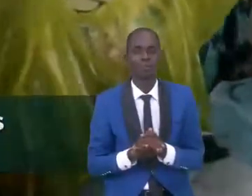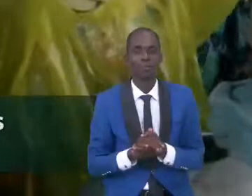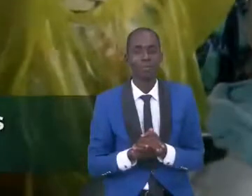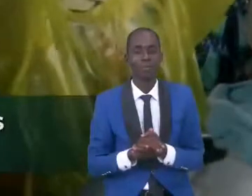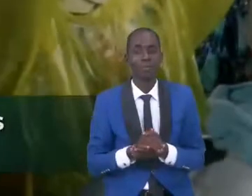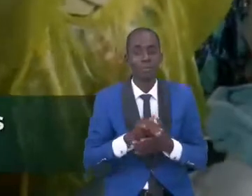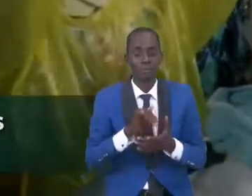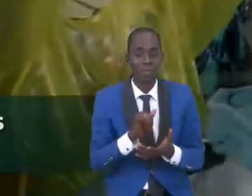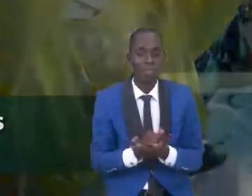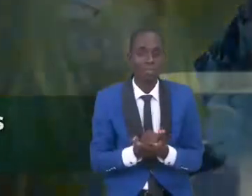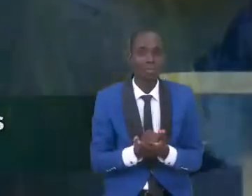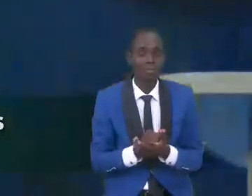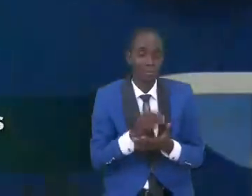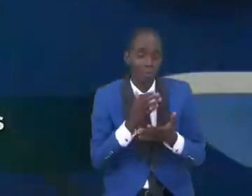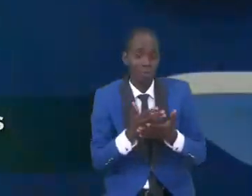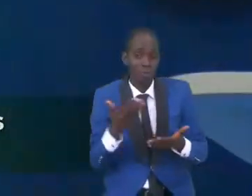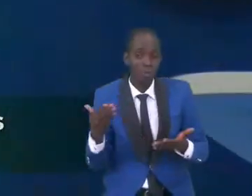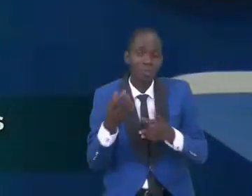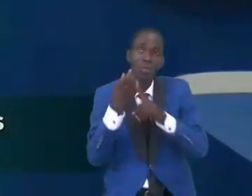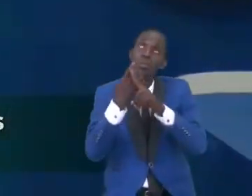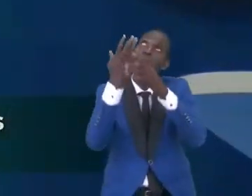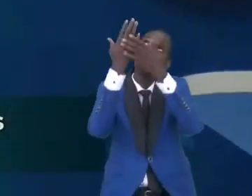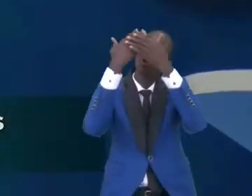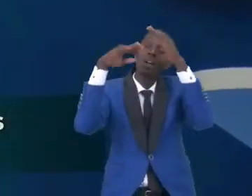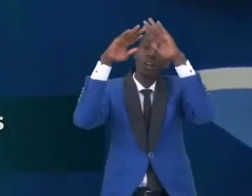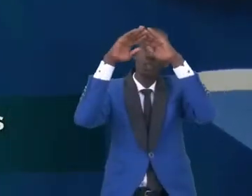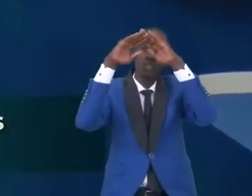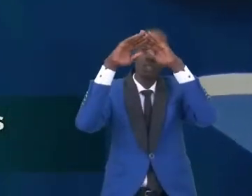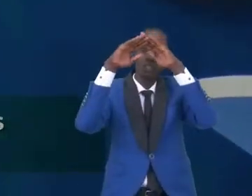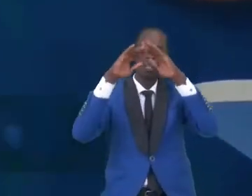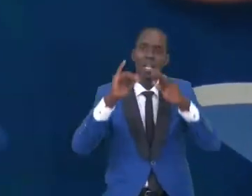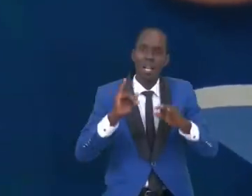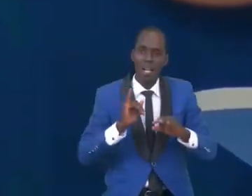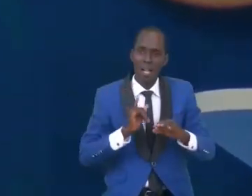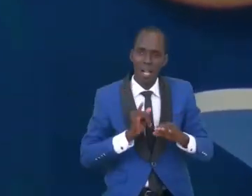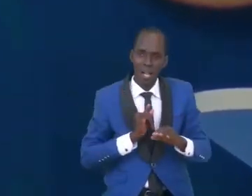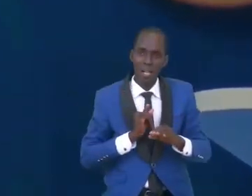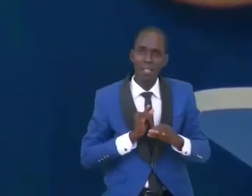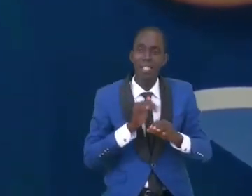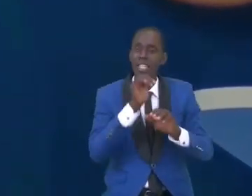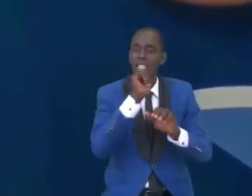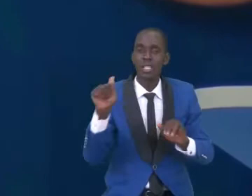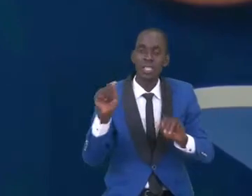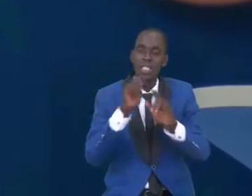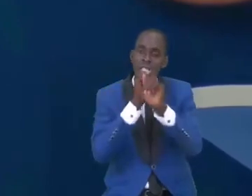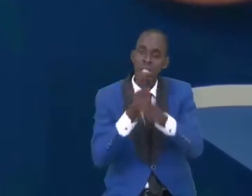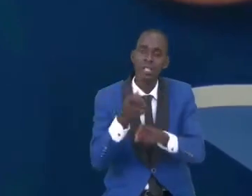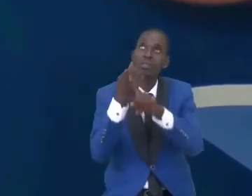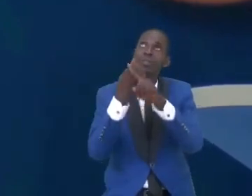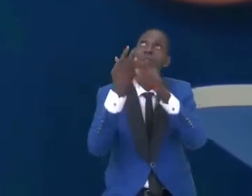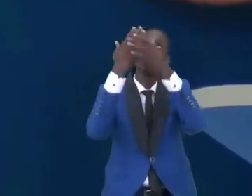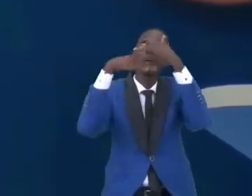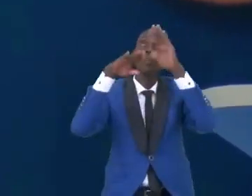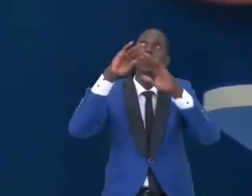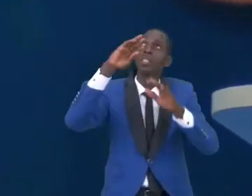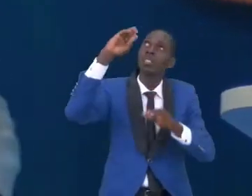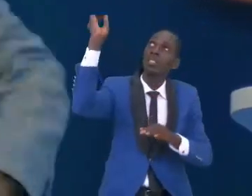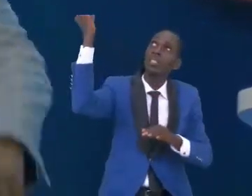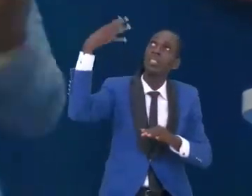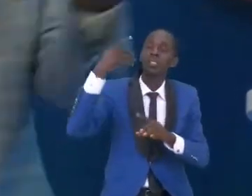That something from heaven, a gift from heaven, grace from